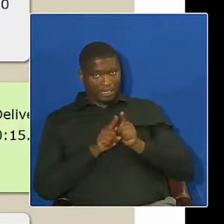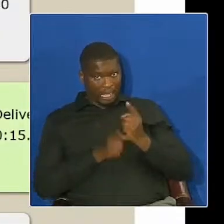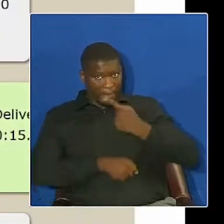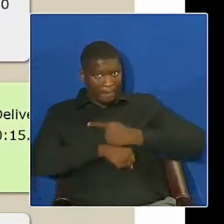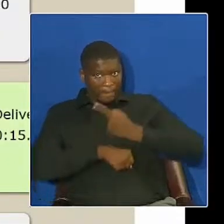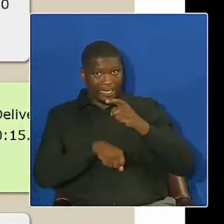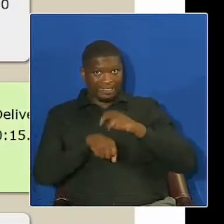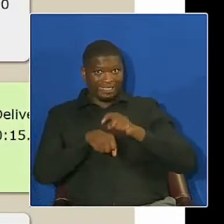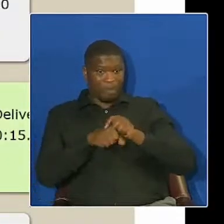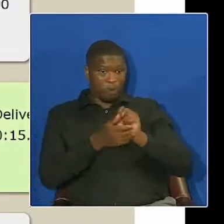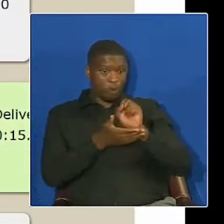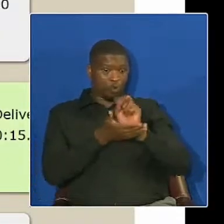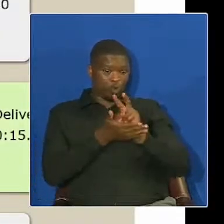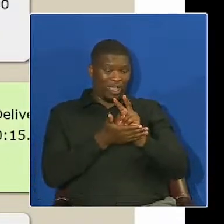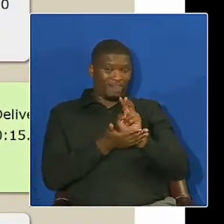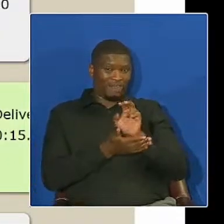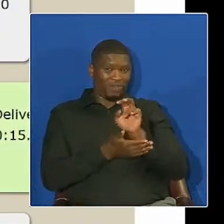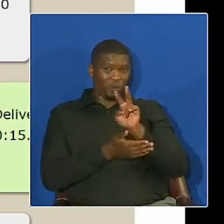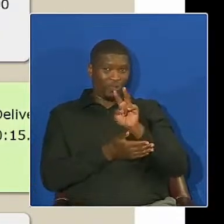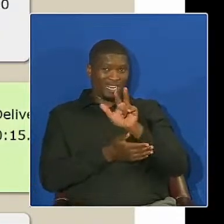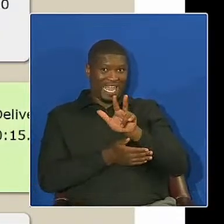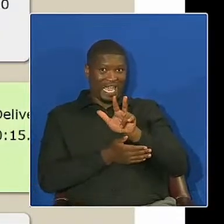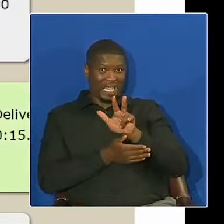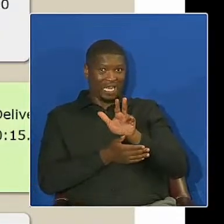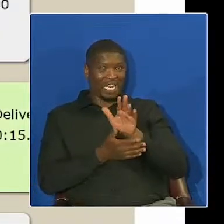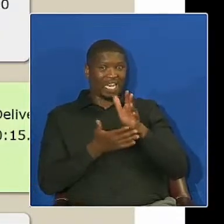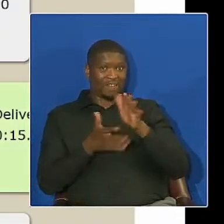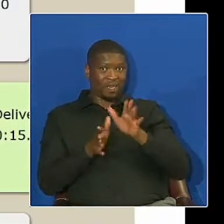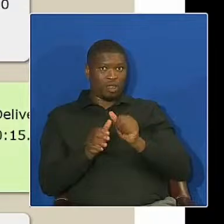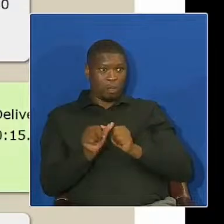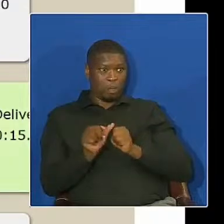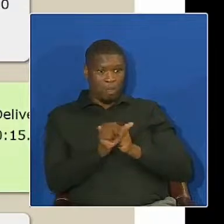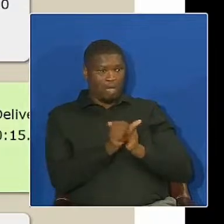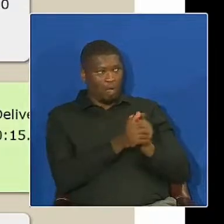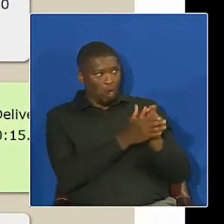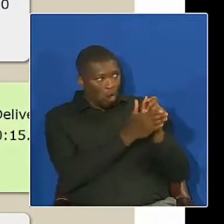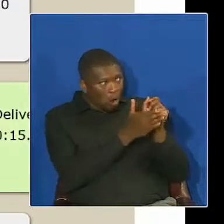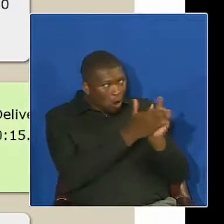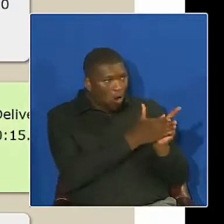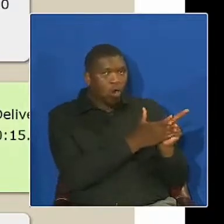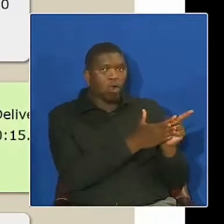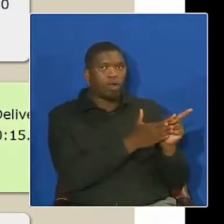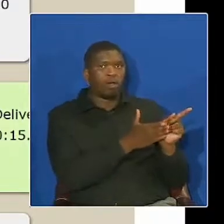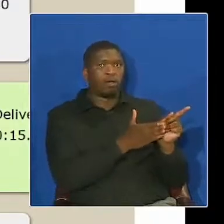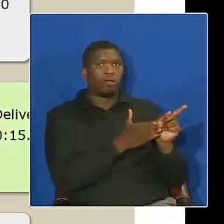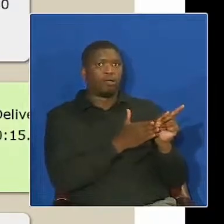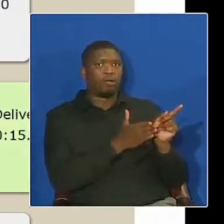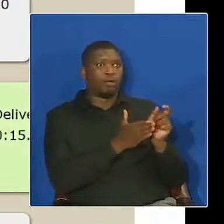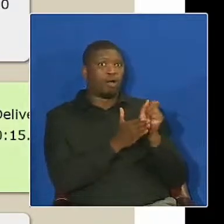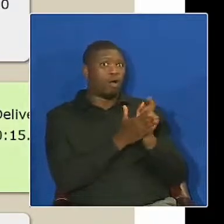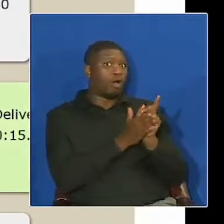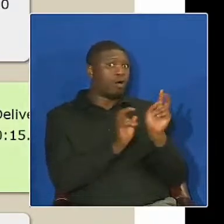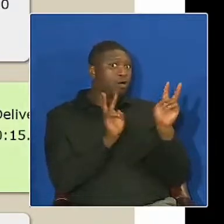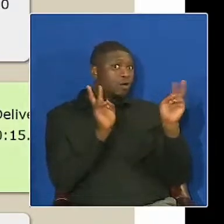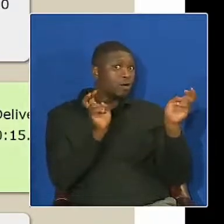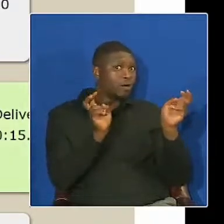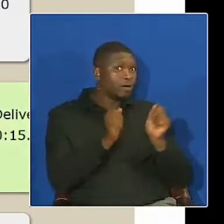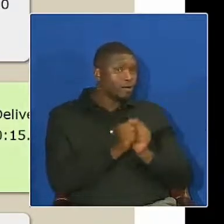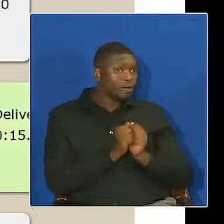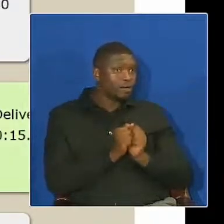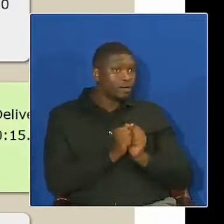at 12:28, is sending a message to Mr. Mokgotsi, written or